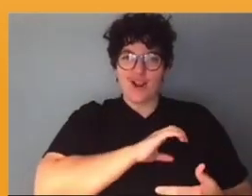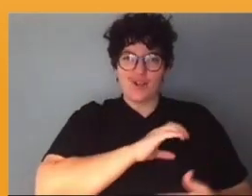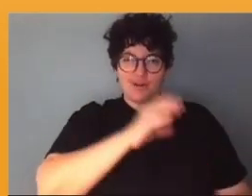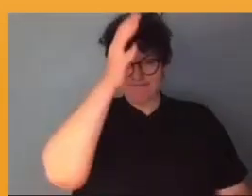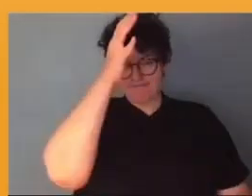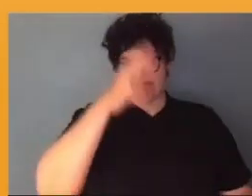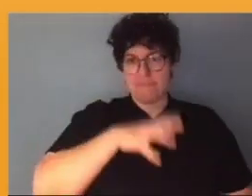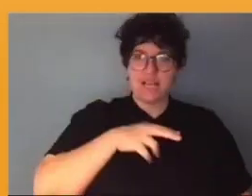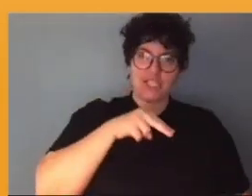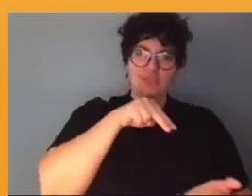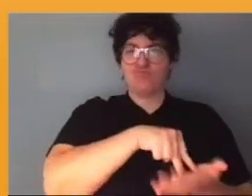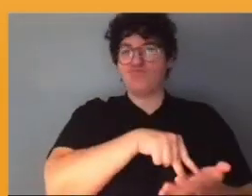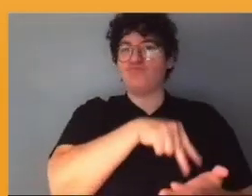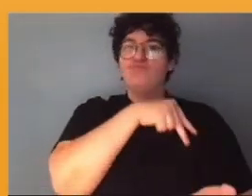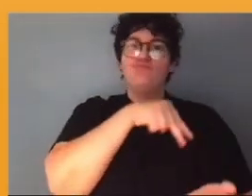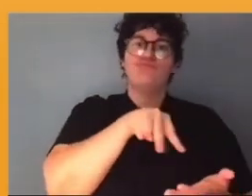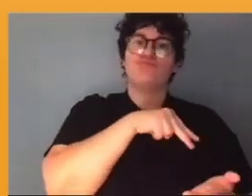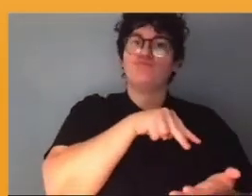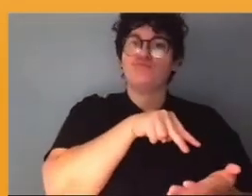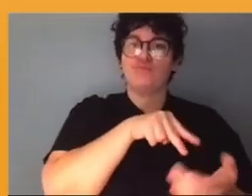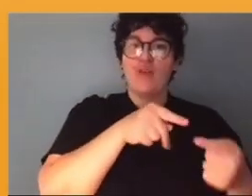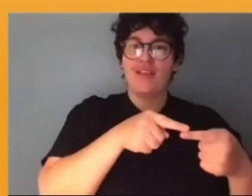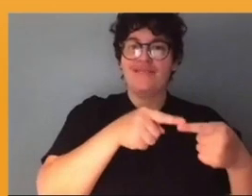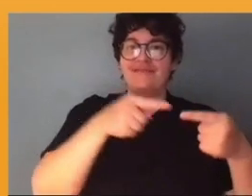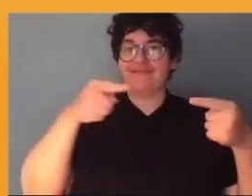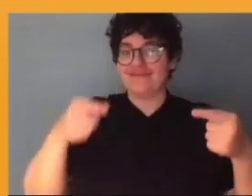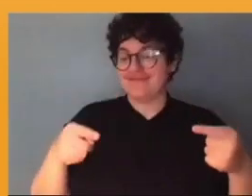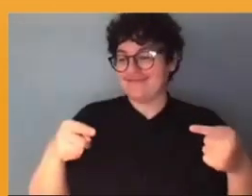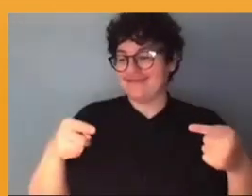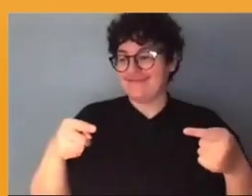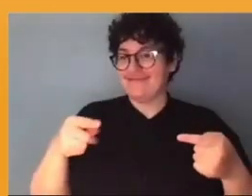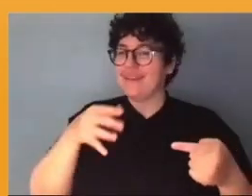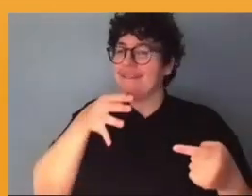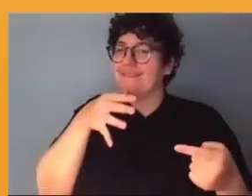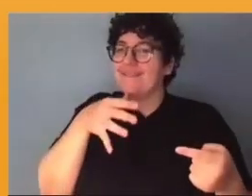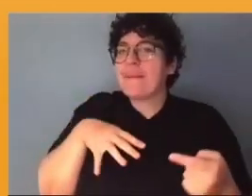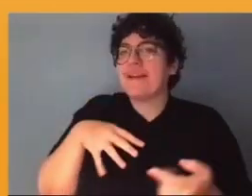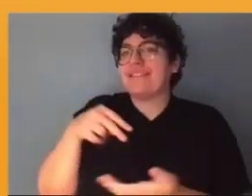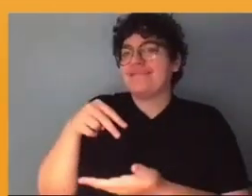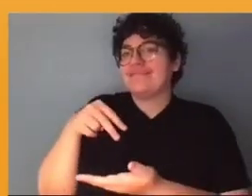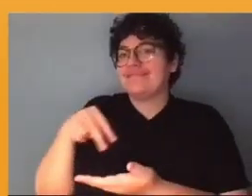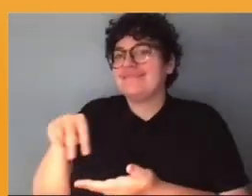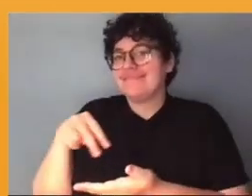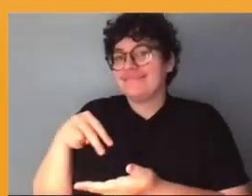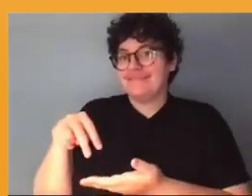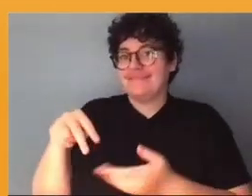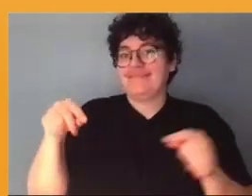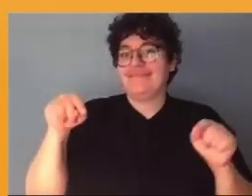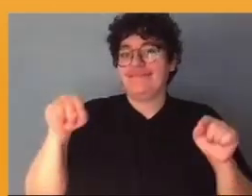to contradict that, the depiction of a very feminine character. And I do think